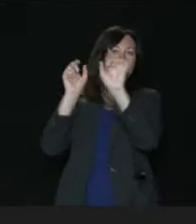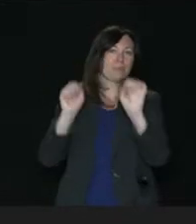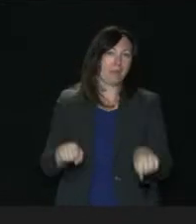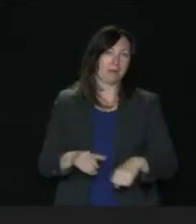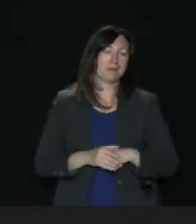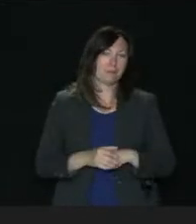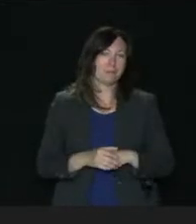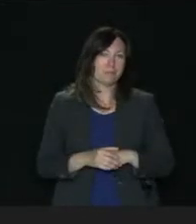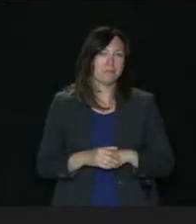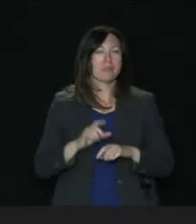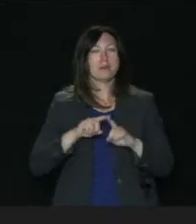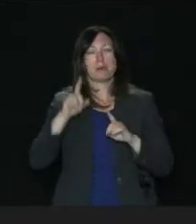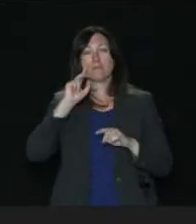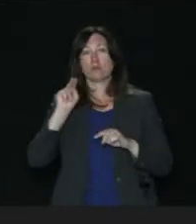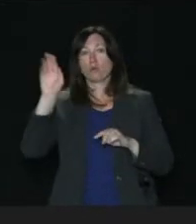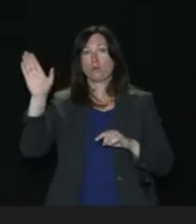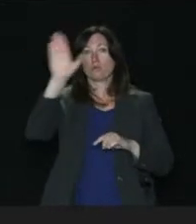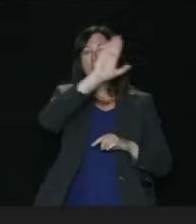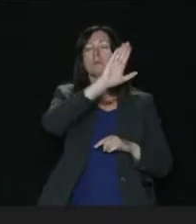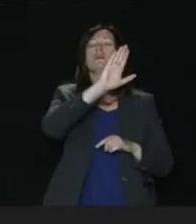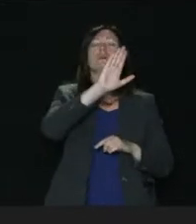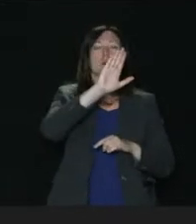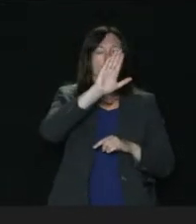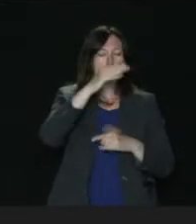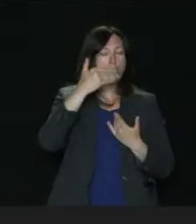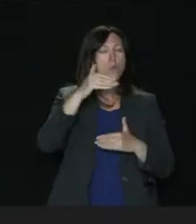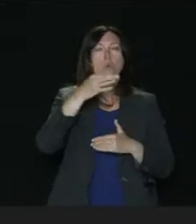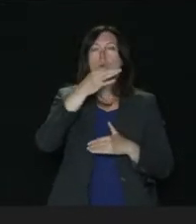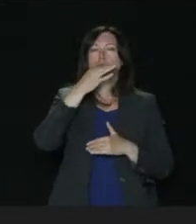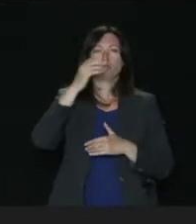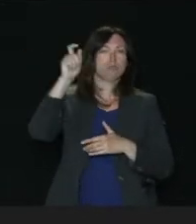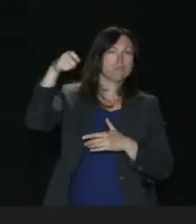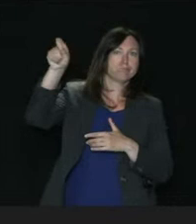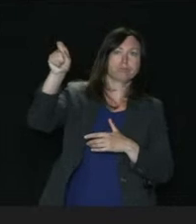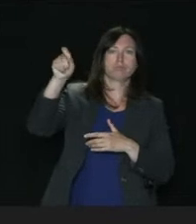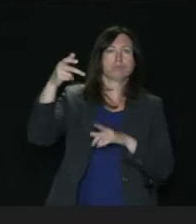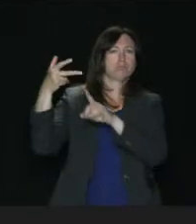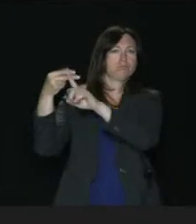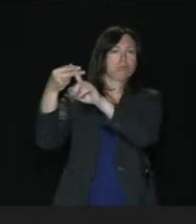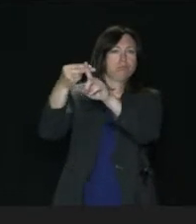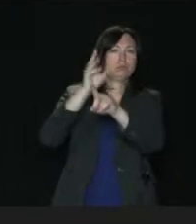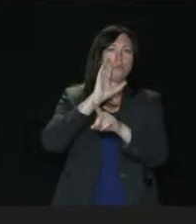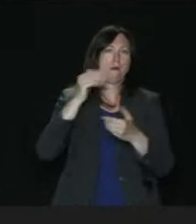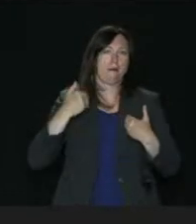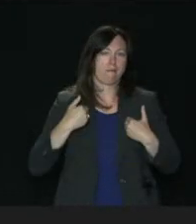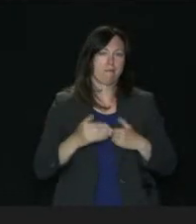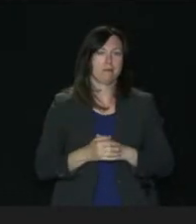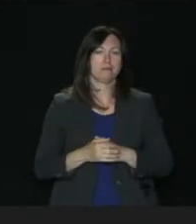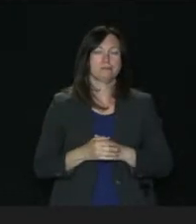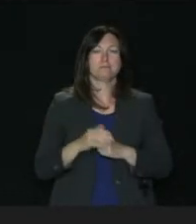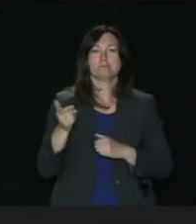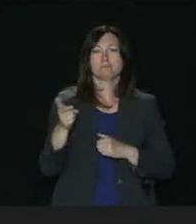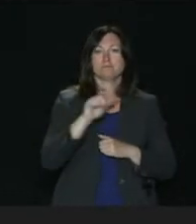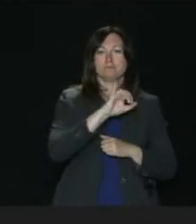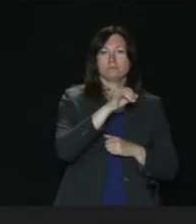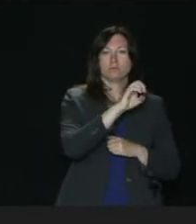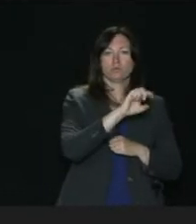follow. But as for the territories, we are certainly well on the way. J'aimerais juste ajouter que